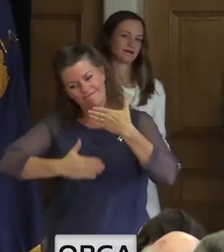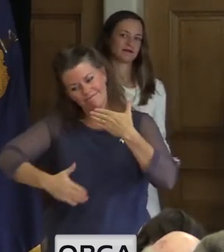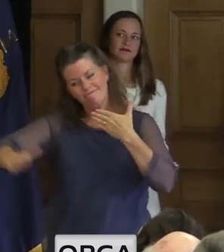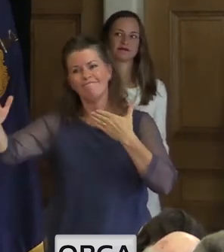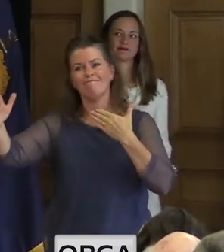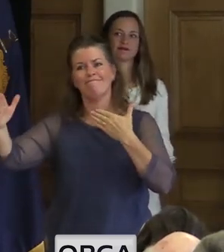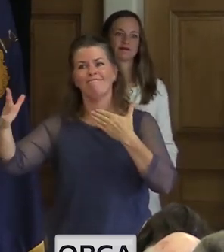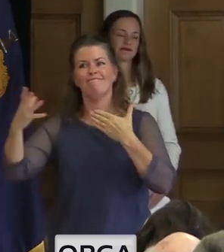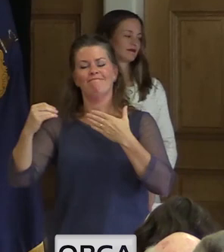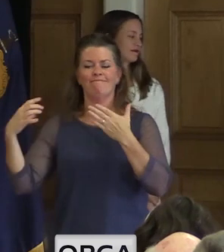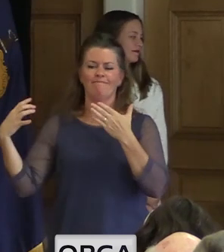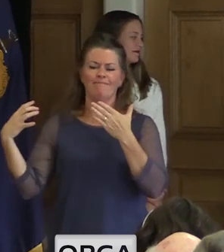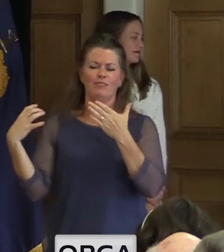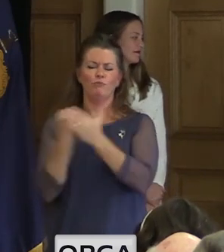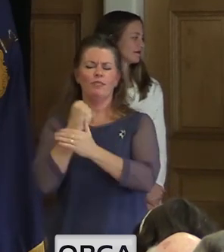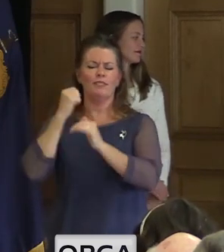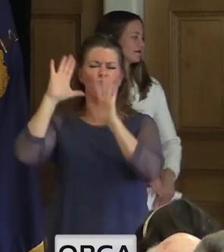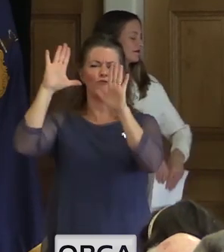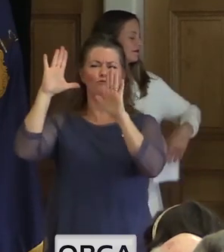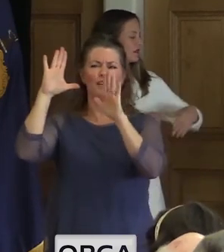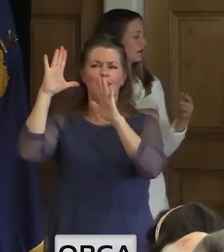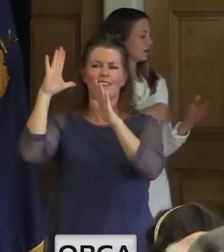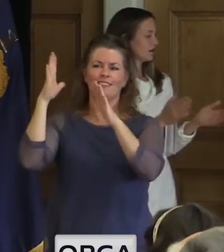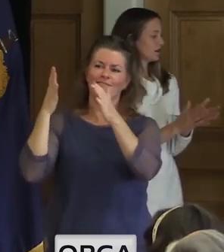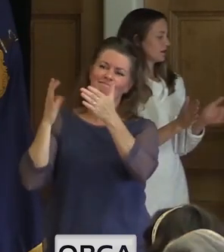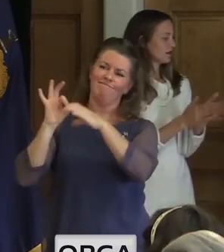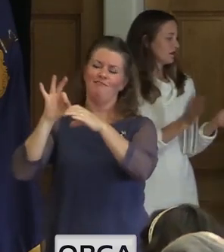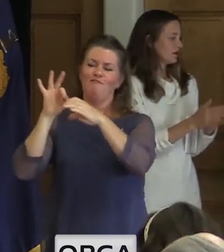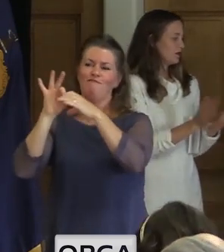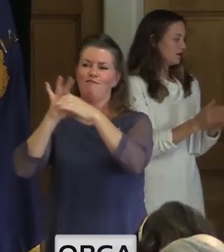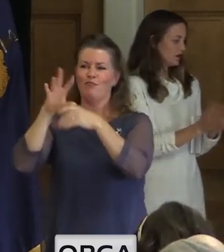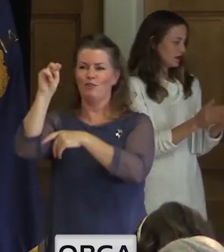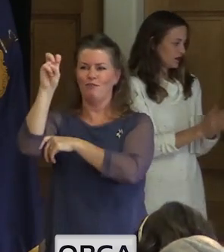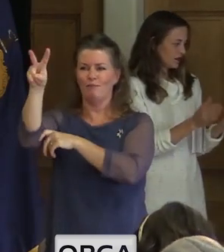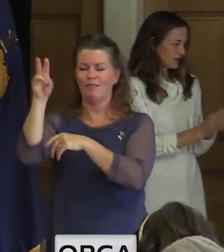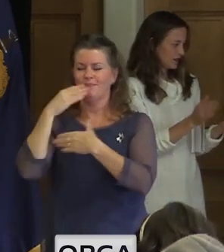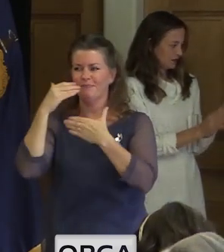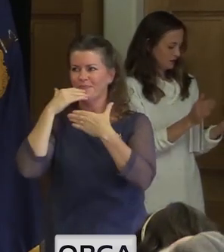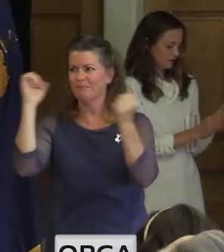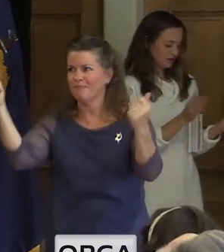let's win a great, great victory in November. Thank you all very much.